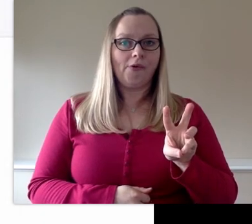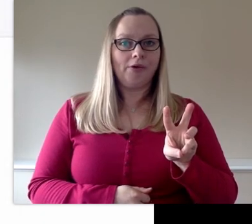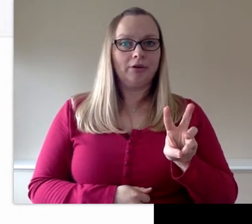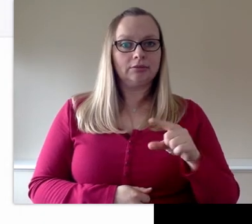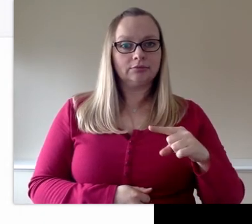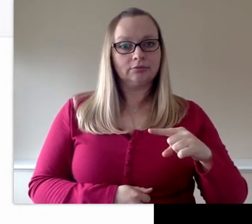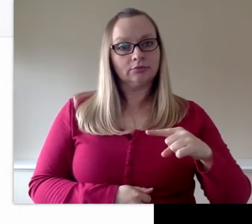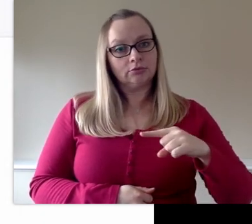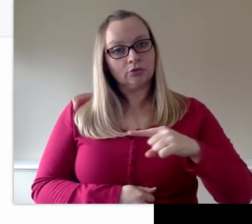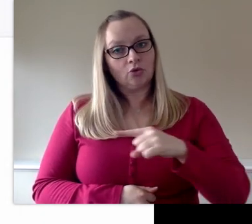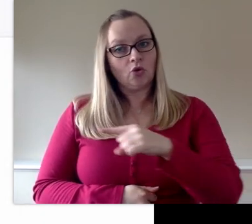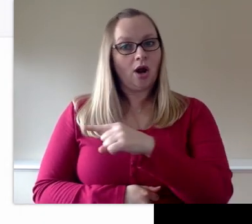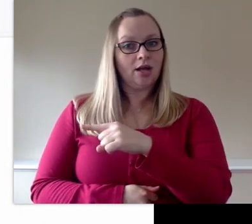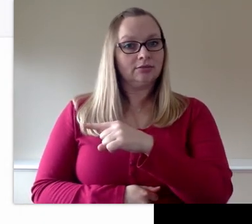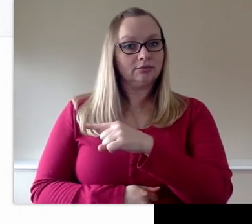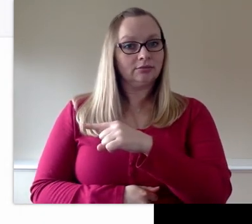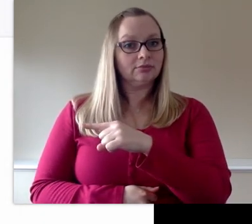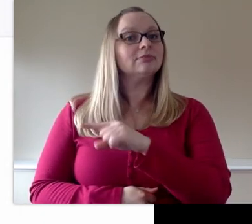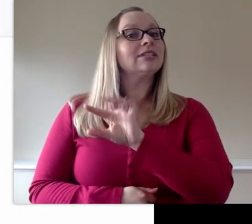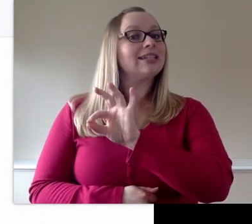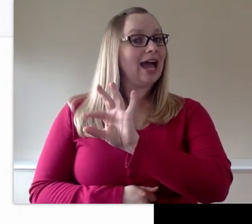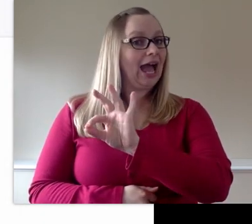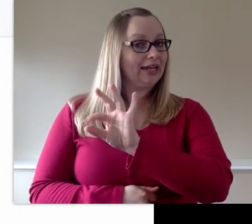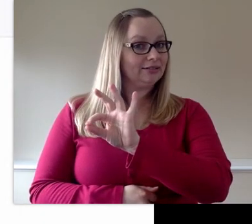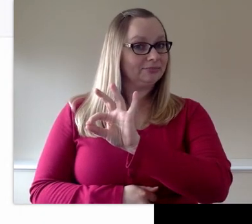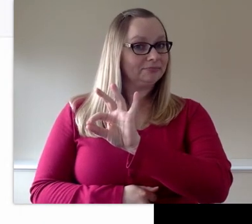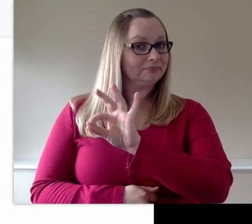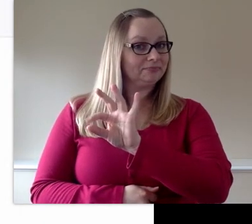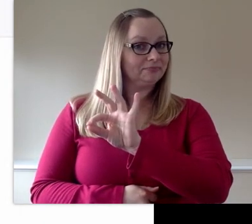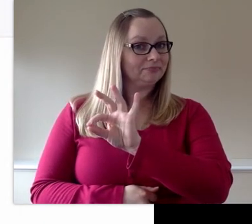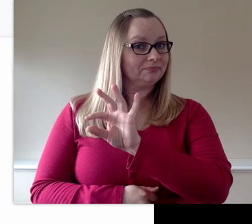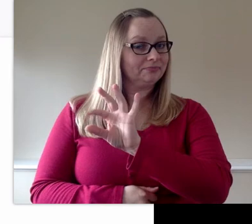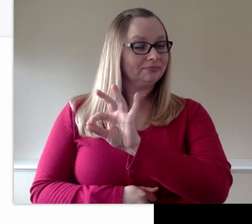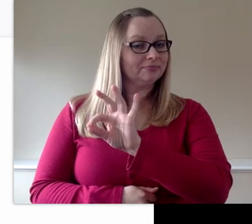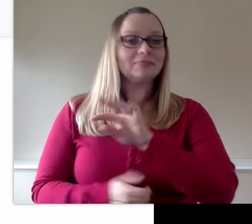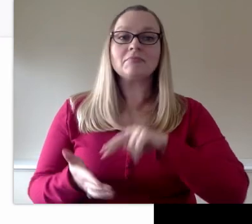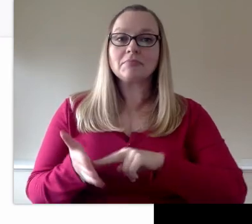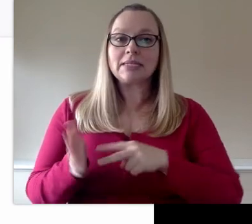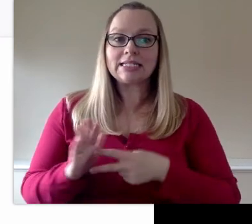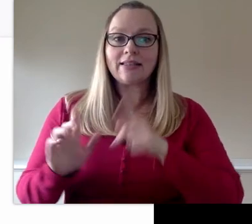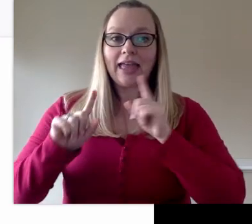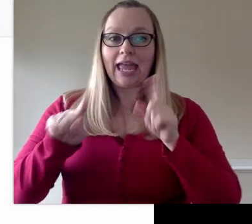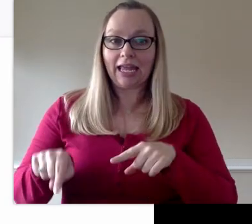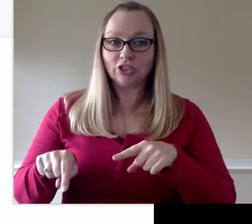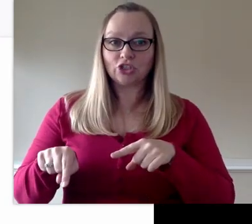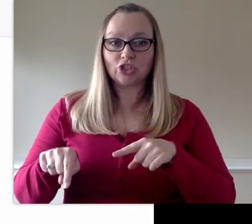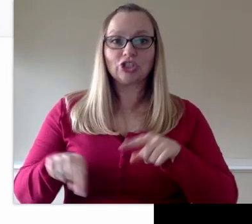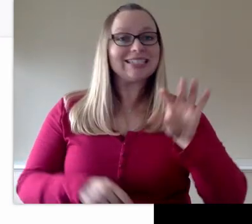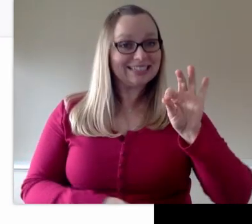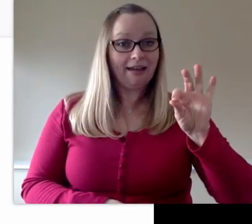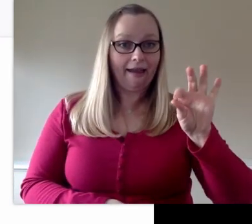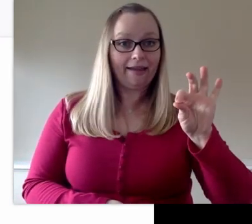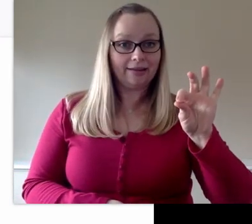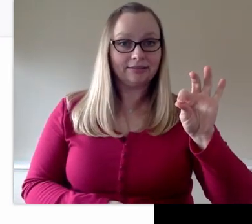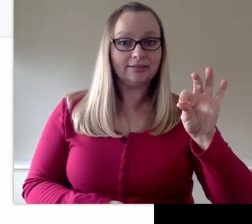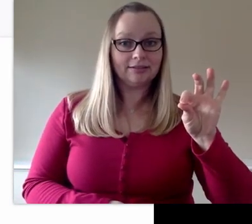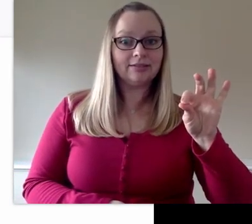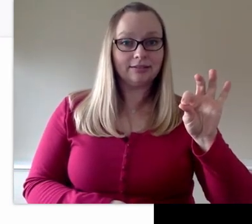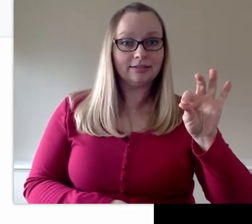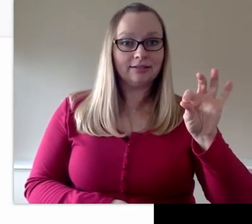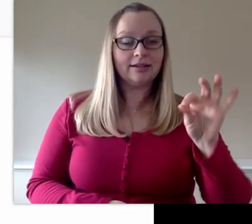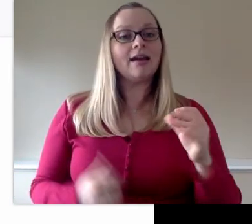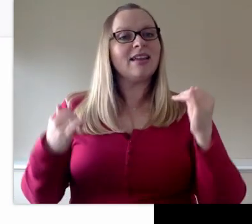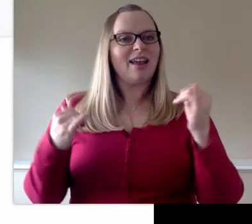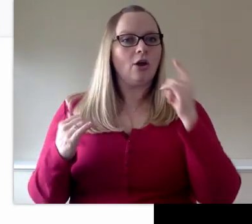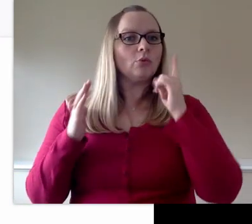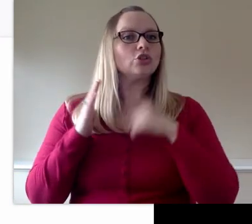And then we're going to go across, and we find the number 9. That tells us that the answer to this is 9. And now we want to check